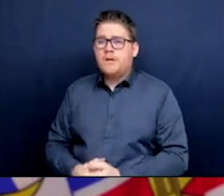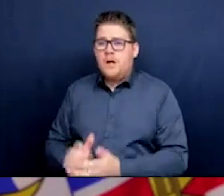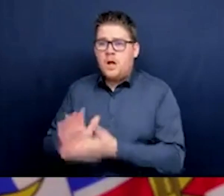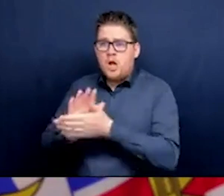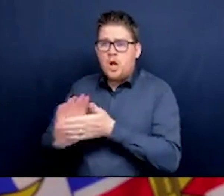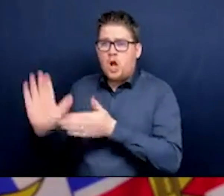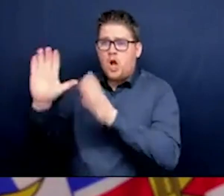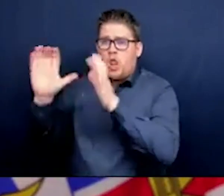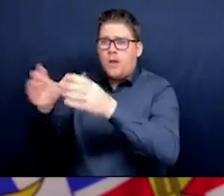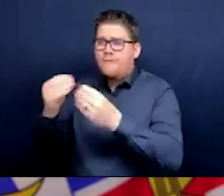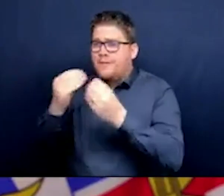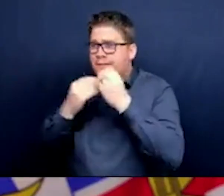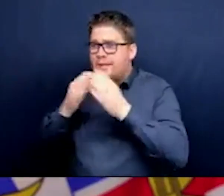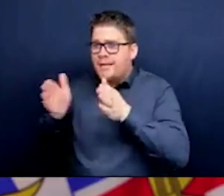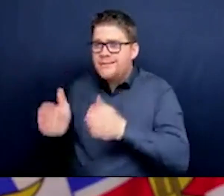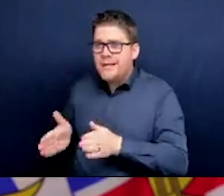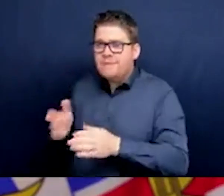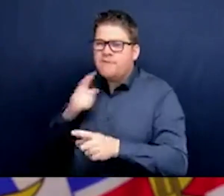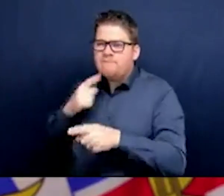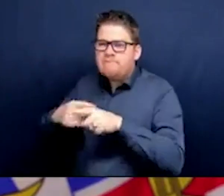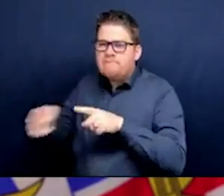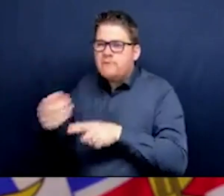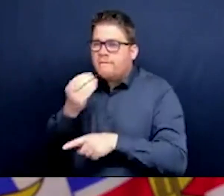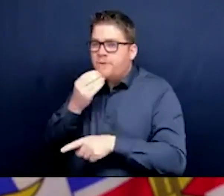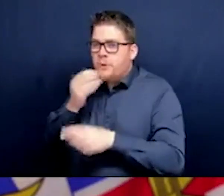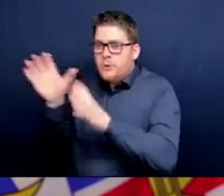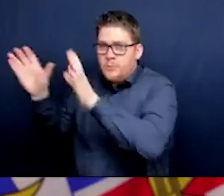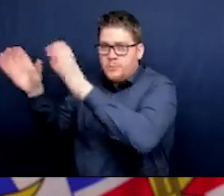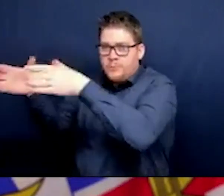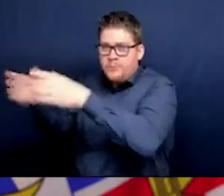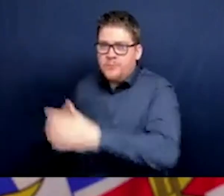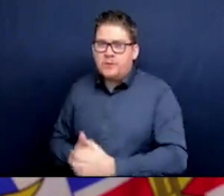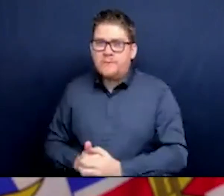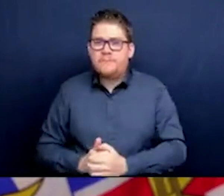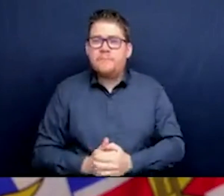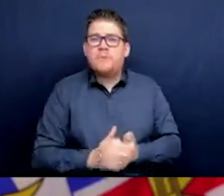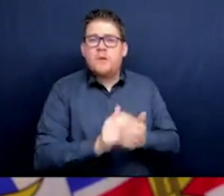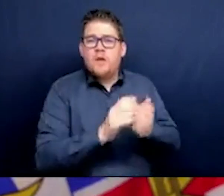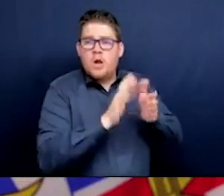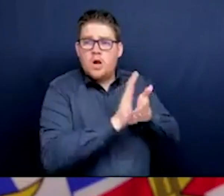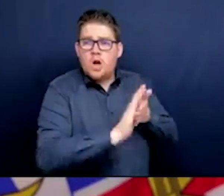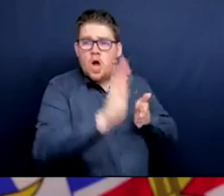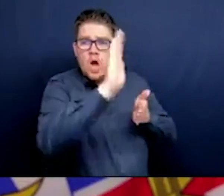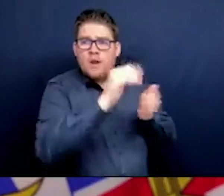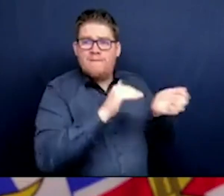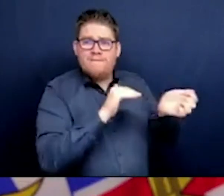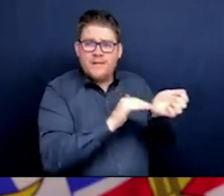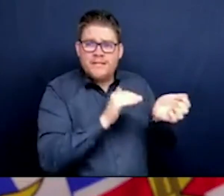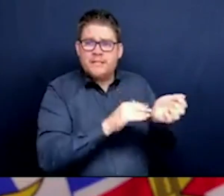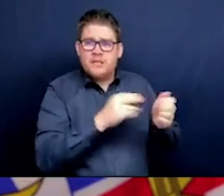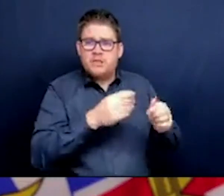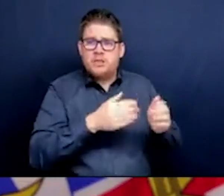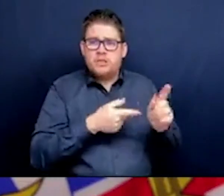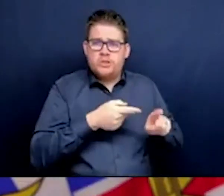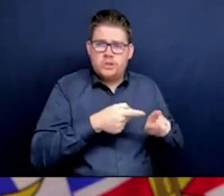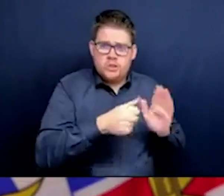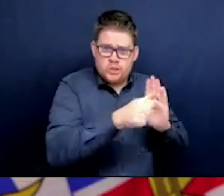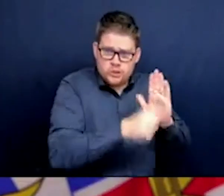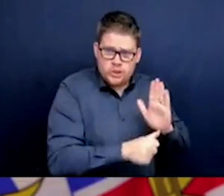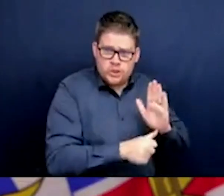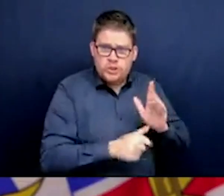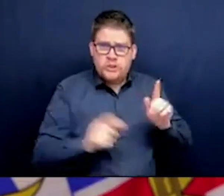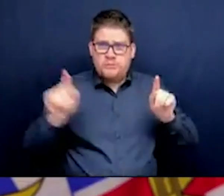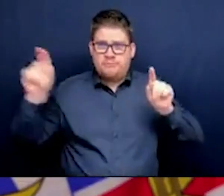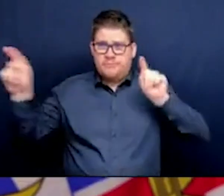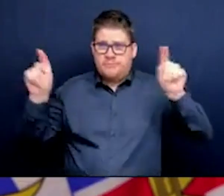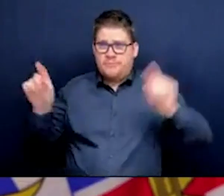dietary world across the board, and the College of Physicians and Surgeons are the highest rates at 98%. And the